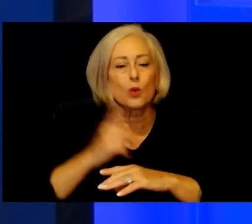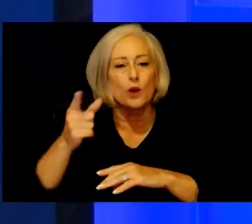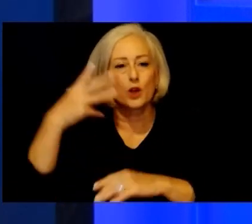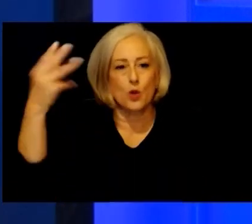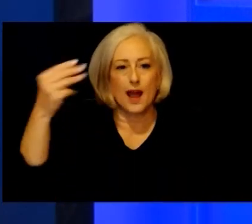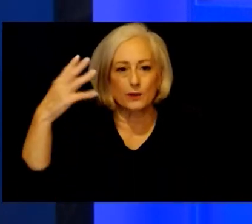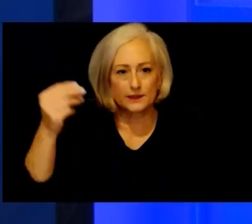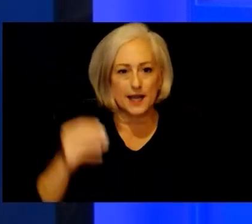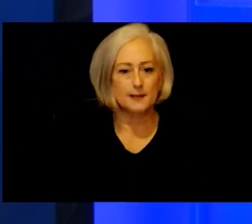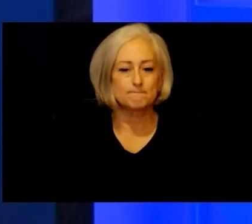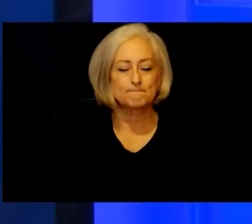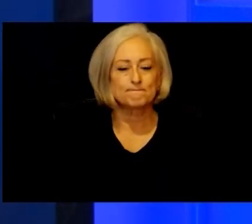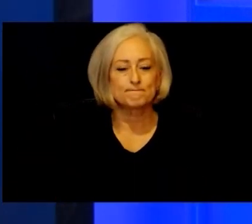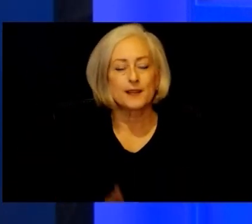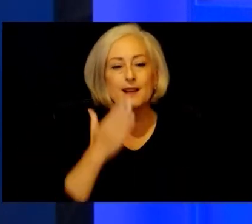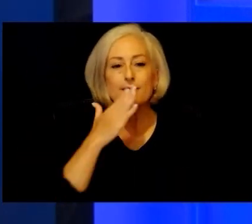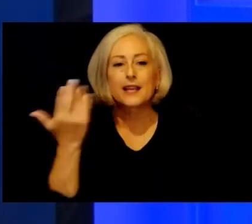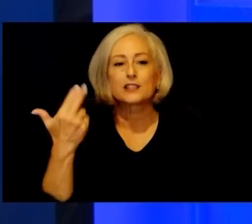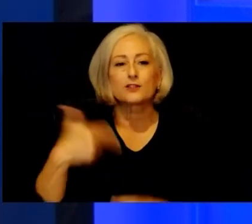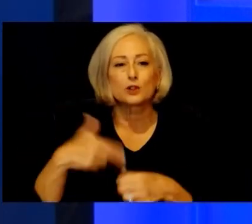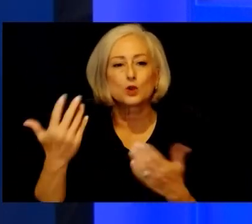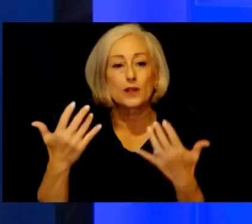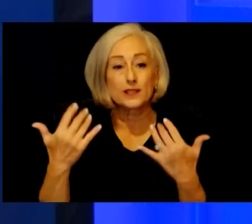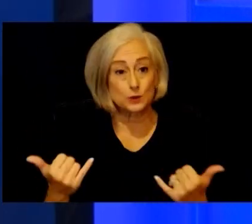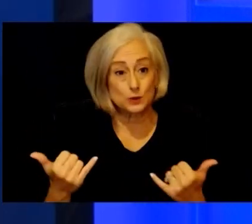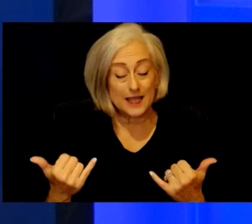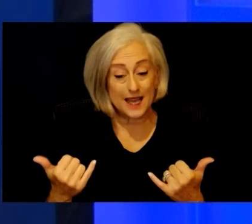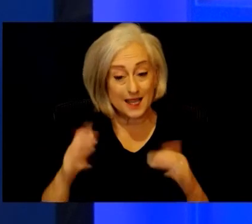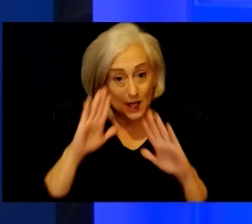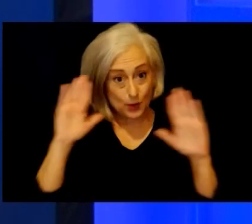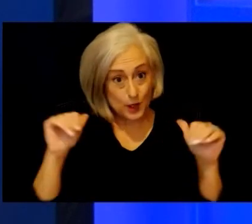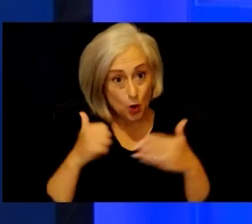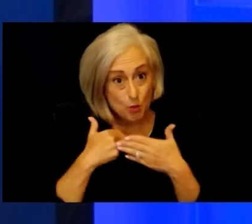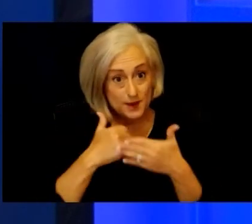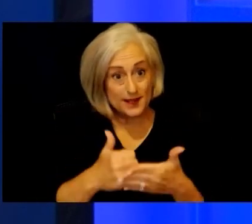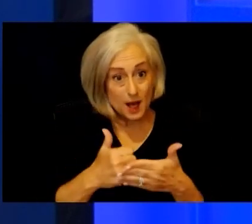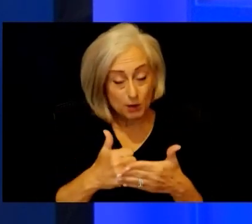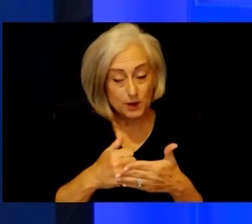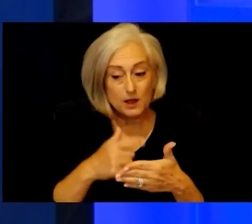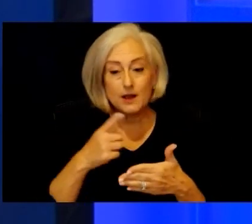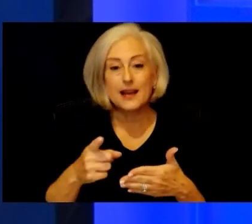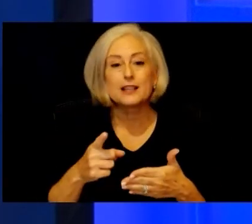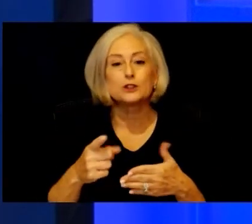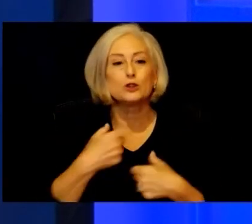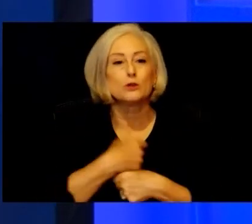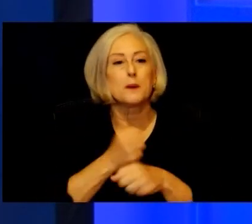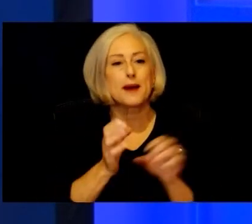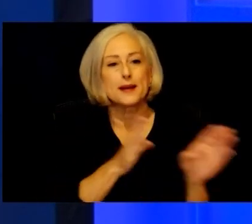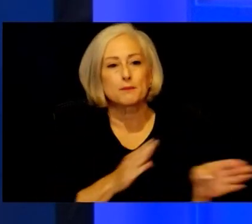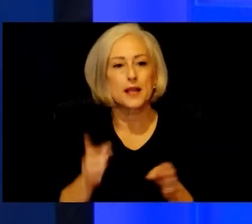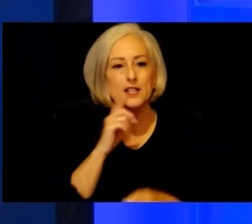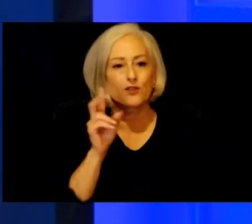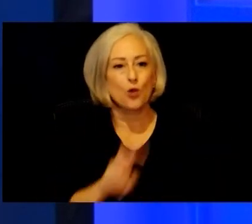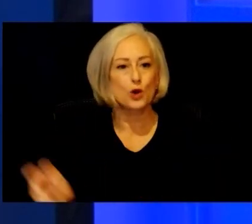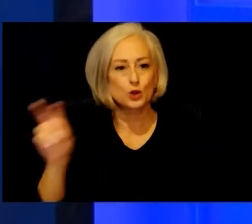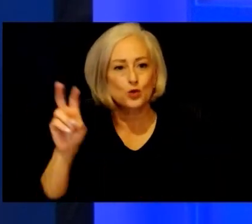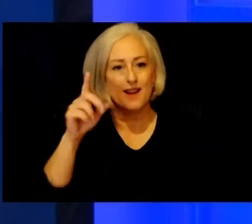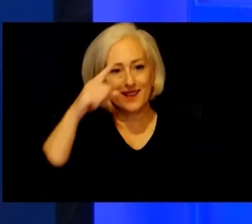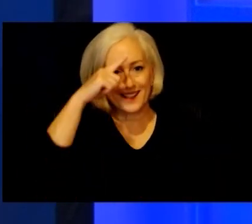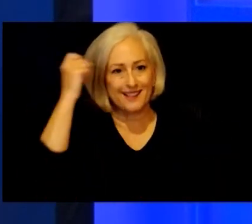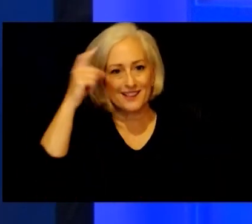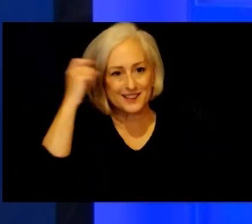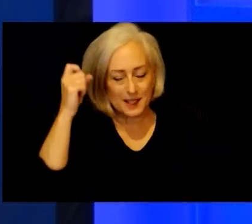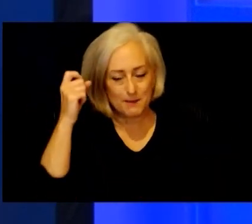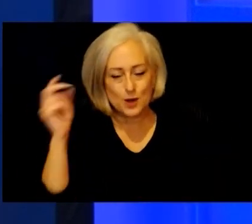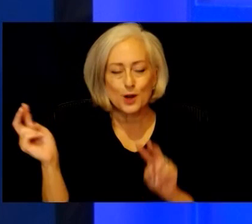thanks for being with us today, and we hope that you found it helpful as you make your summer travel plans. Don't forget, you can watch our shows anytime by logging onto